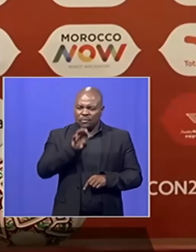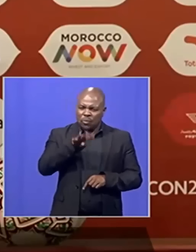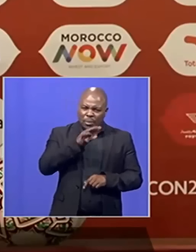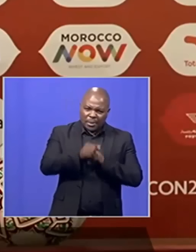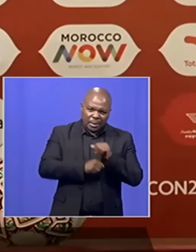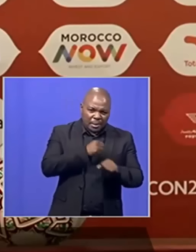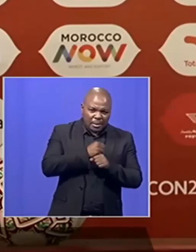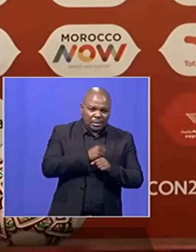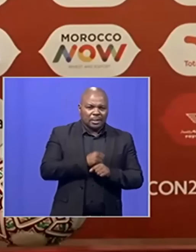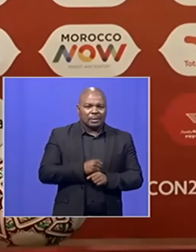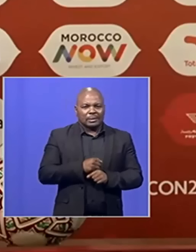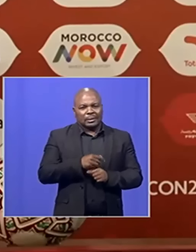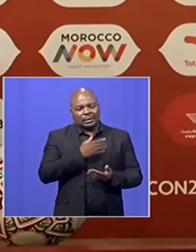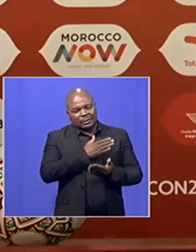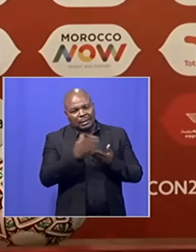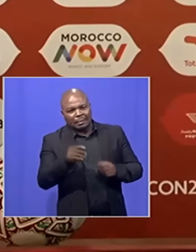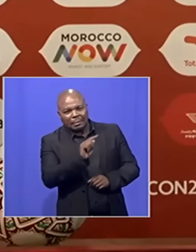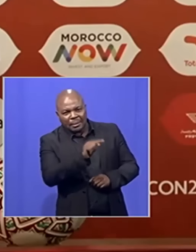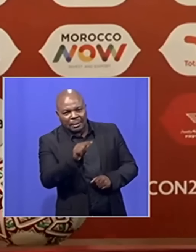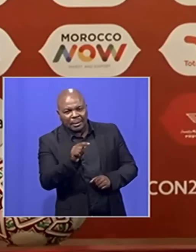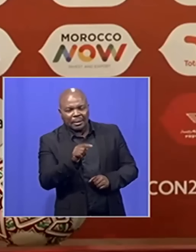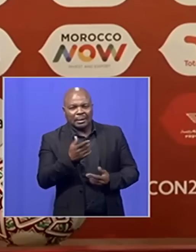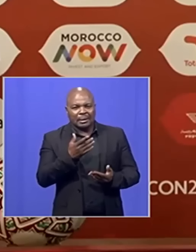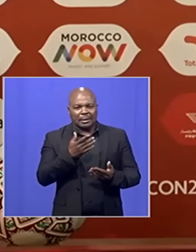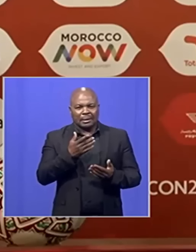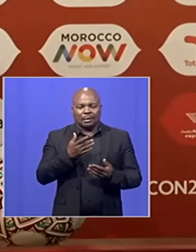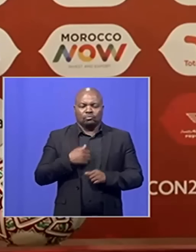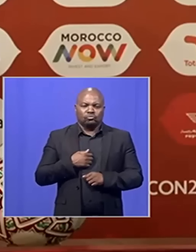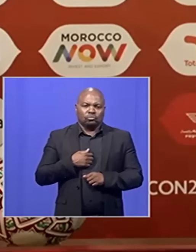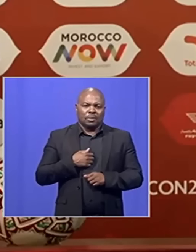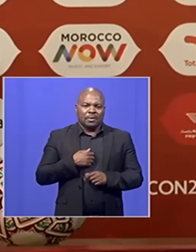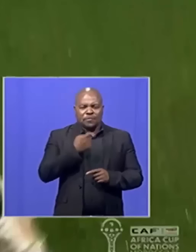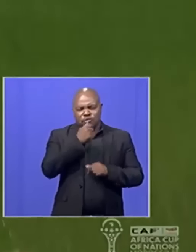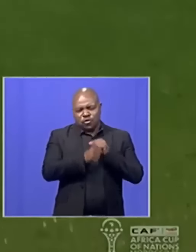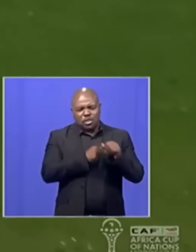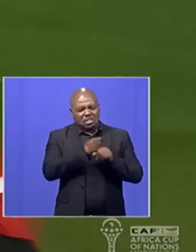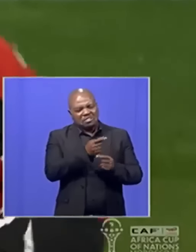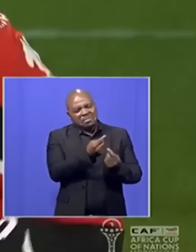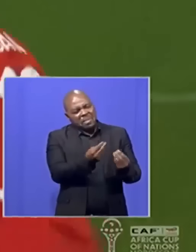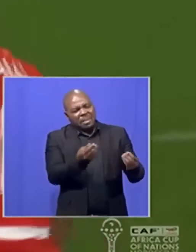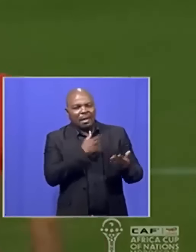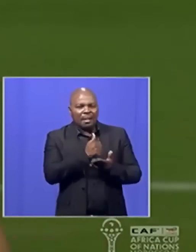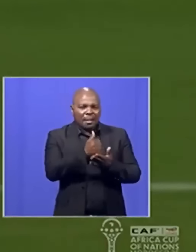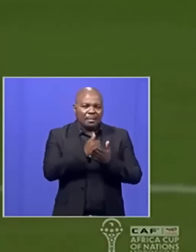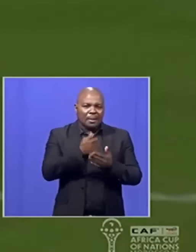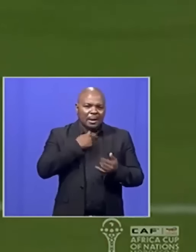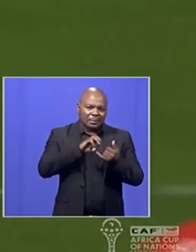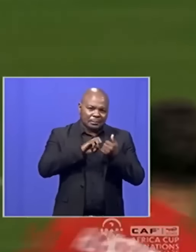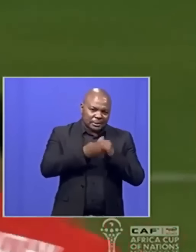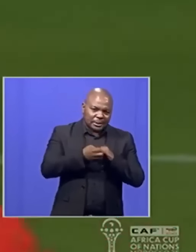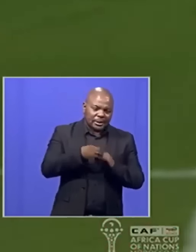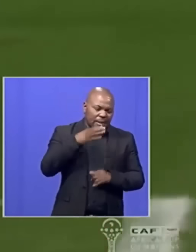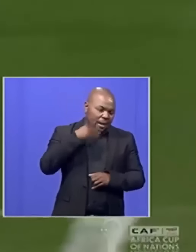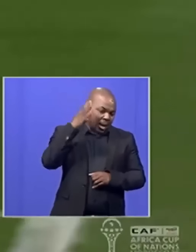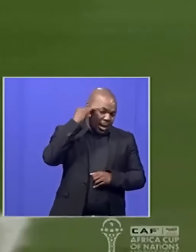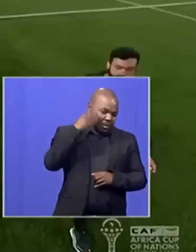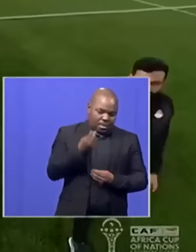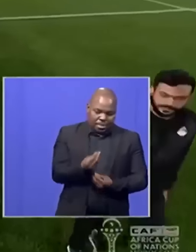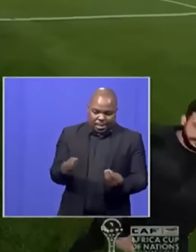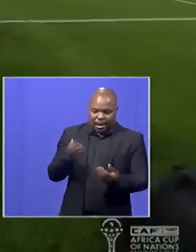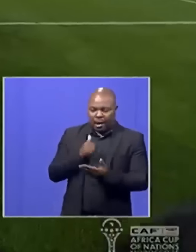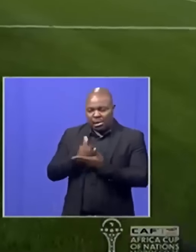some like different groups every time or every few years. I always try to give my experience to the young players